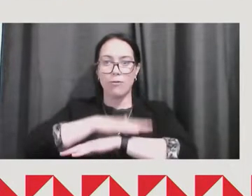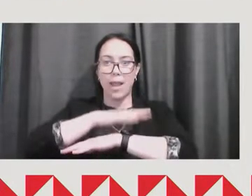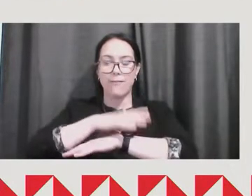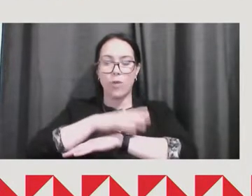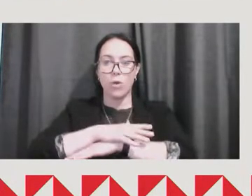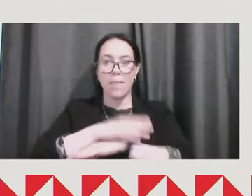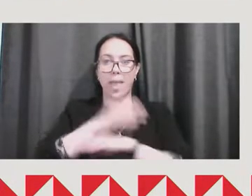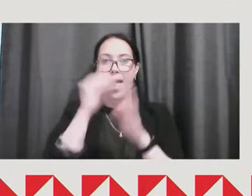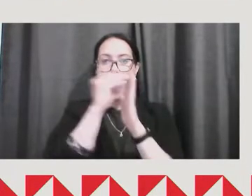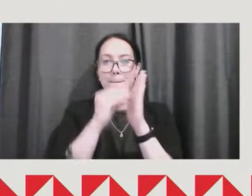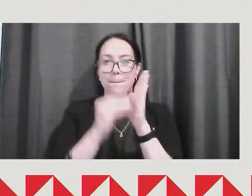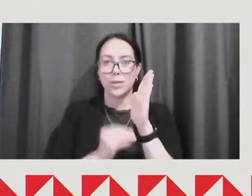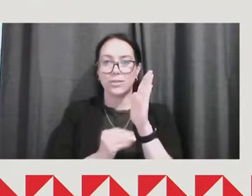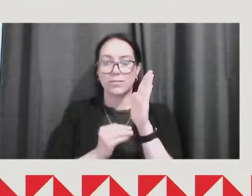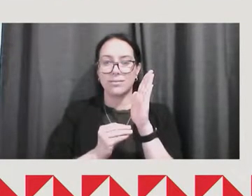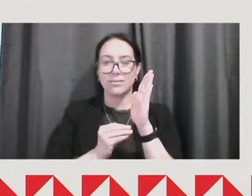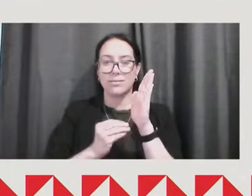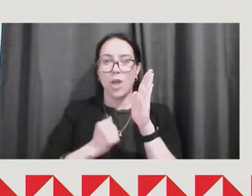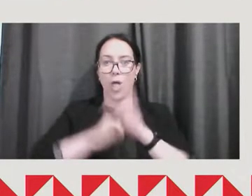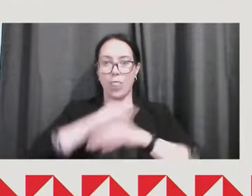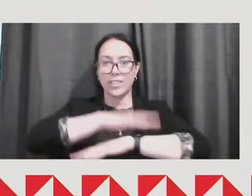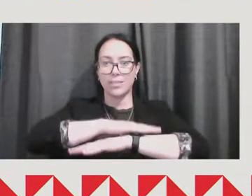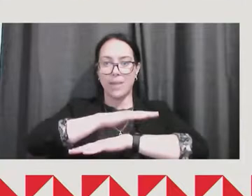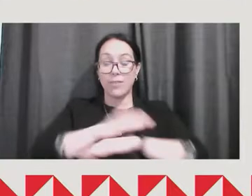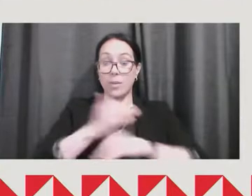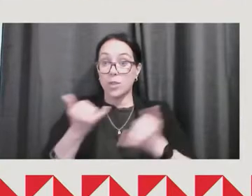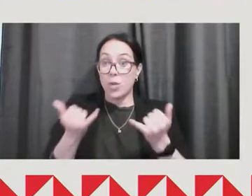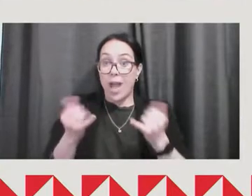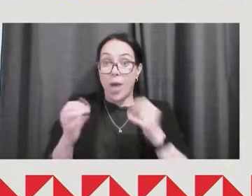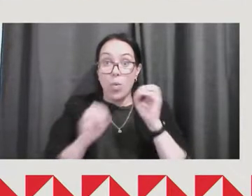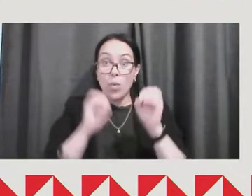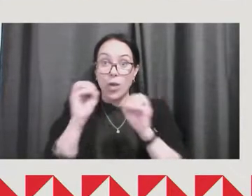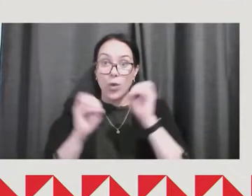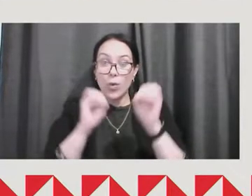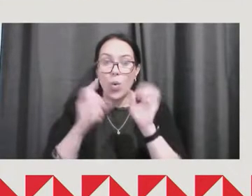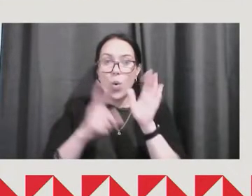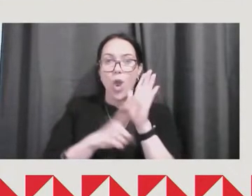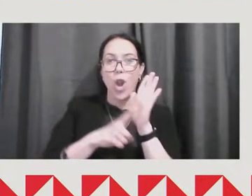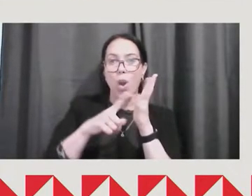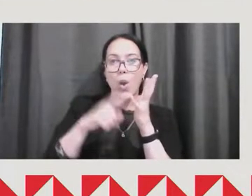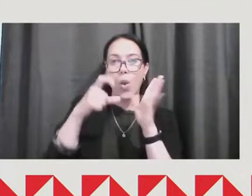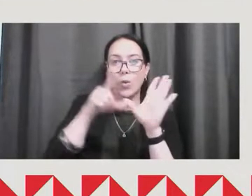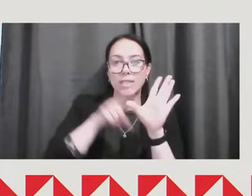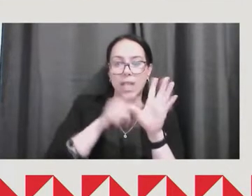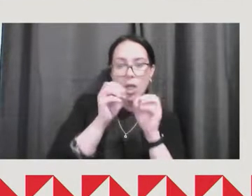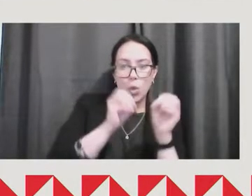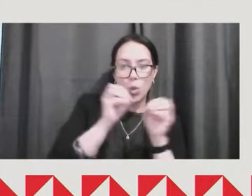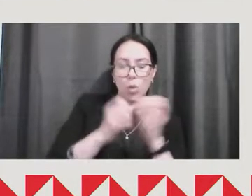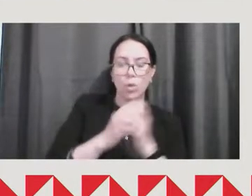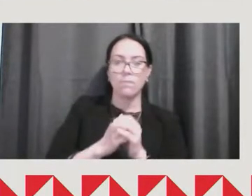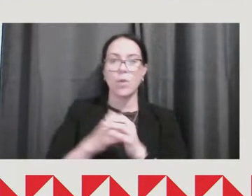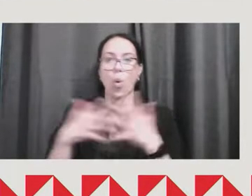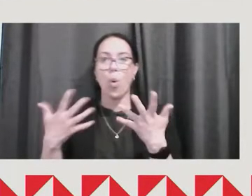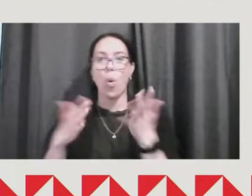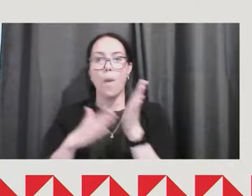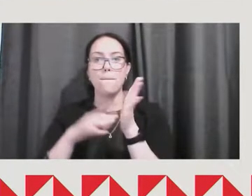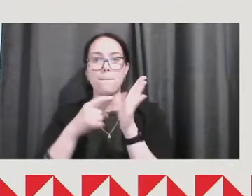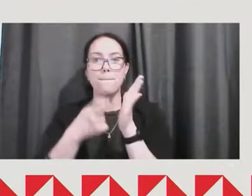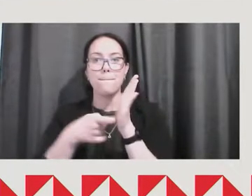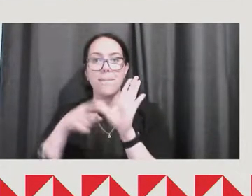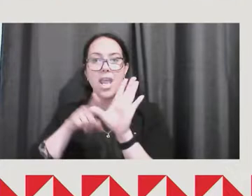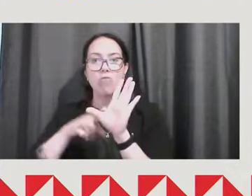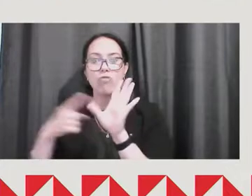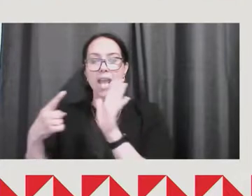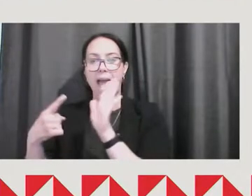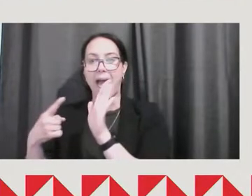artists on this platform so now when you Google people like Lucy or when you Google people like Mary Amma you will see that they have a